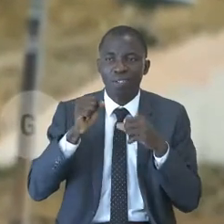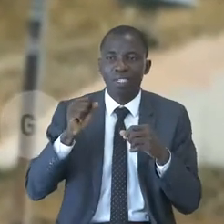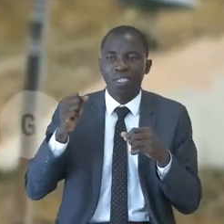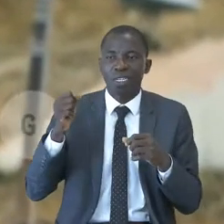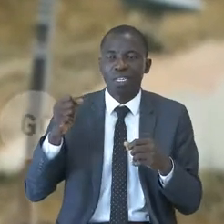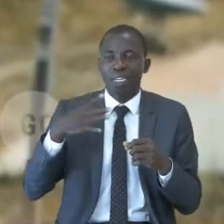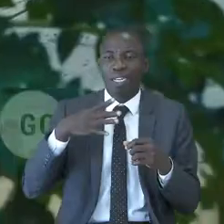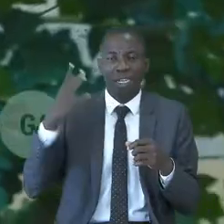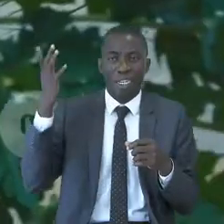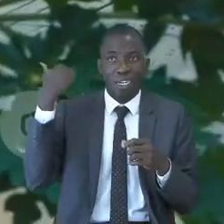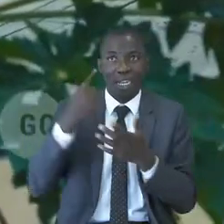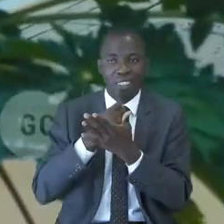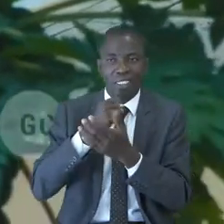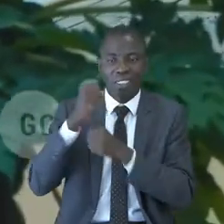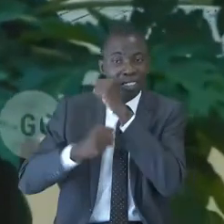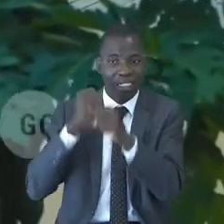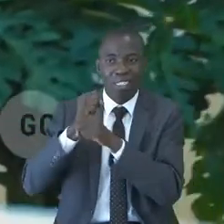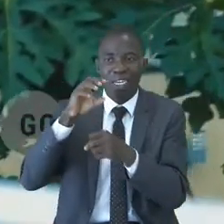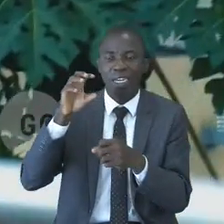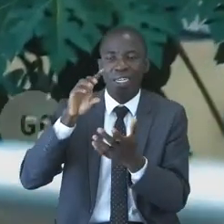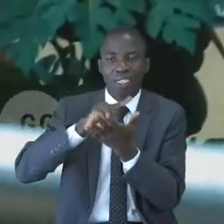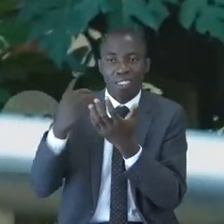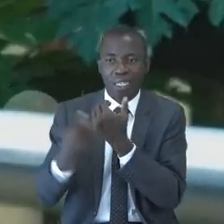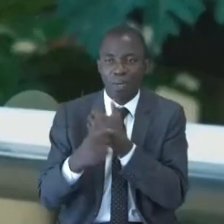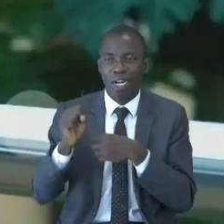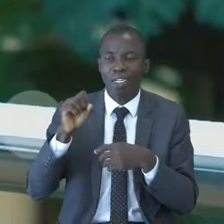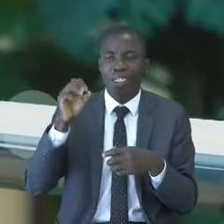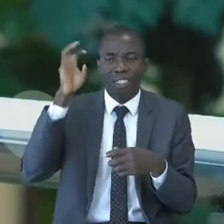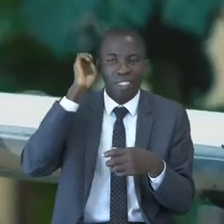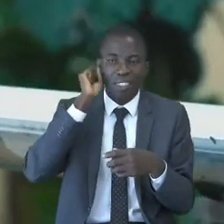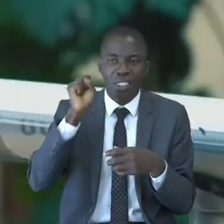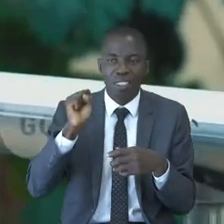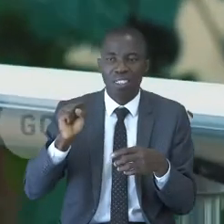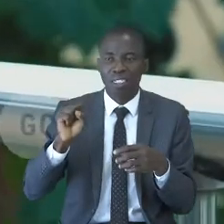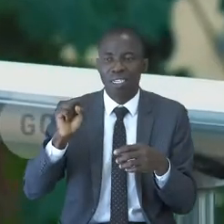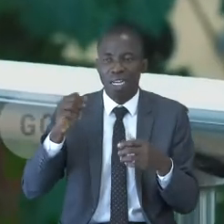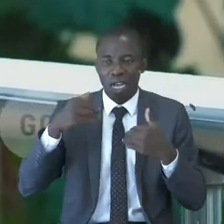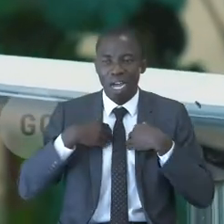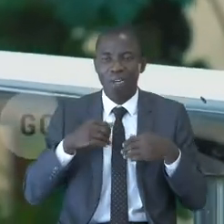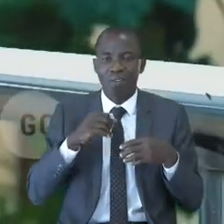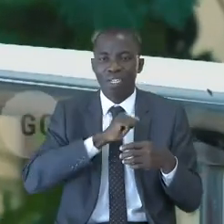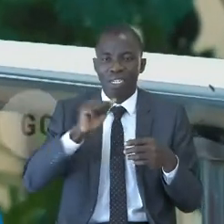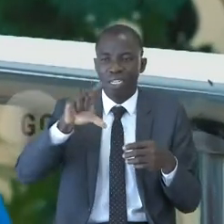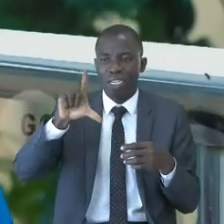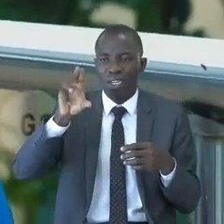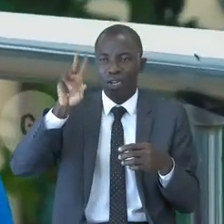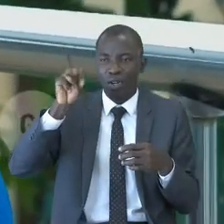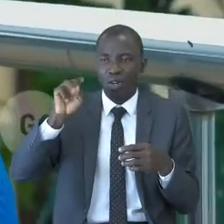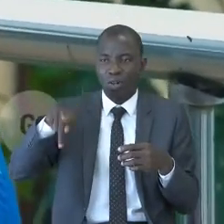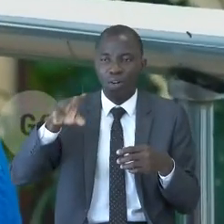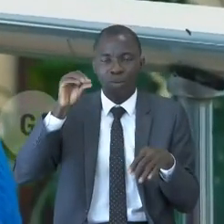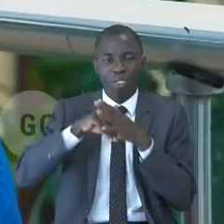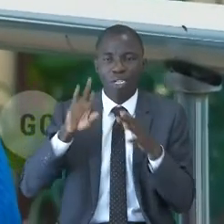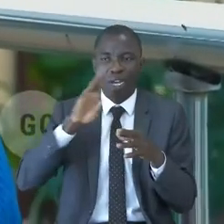crack on my right breast, and gradually the wound started becoming bigger, and it became a thing of worry to me. I went